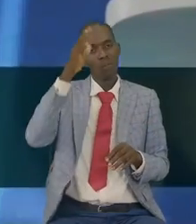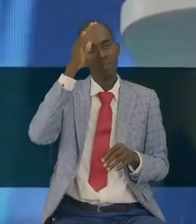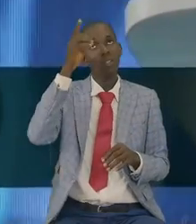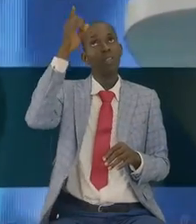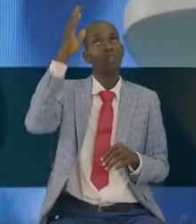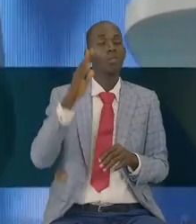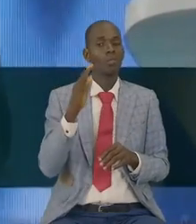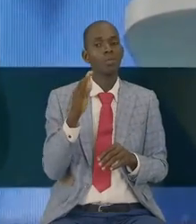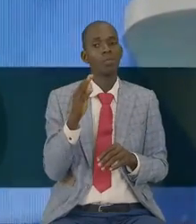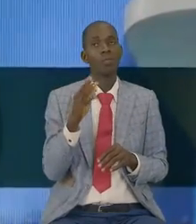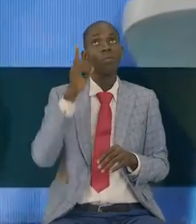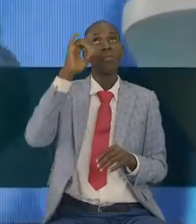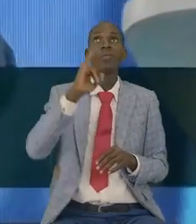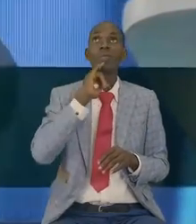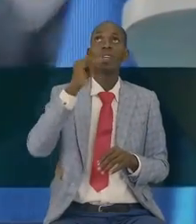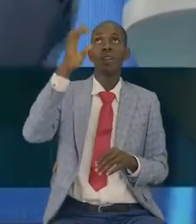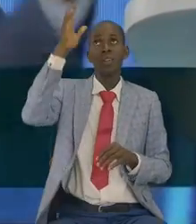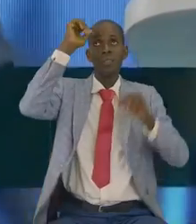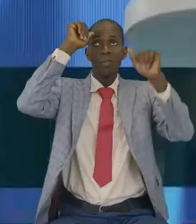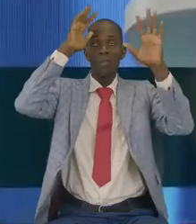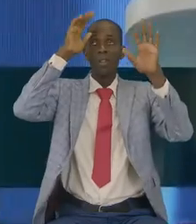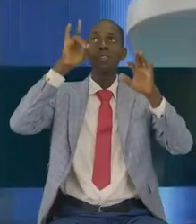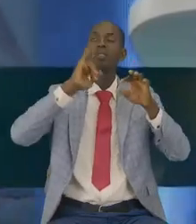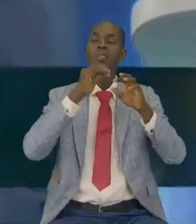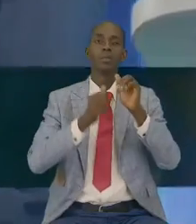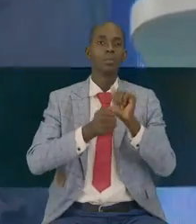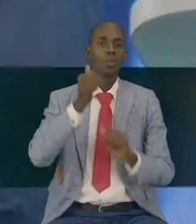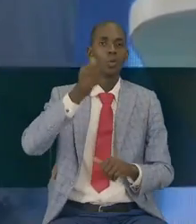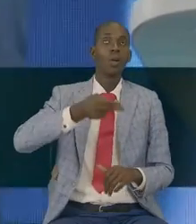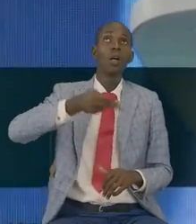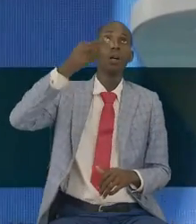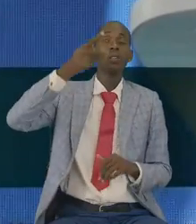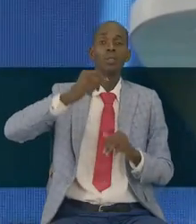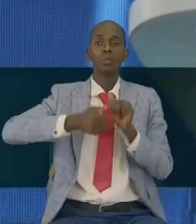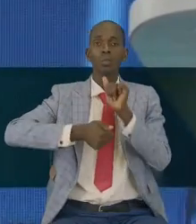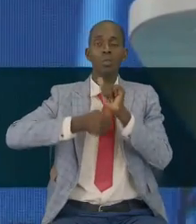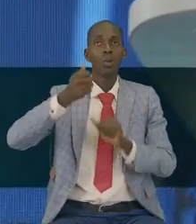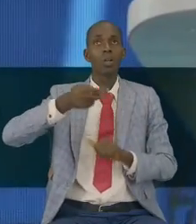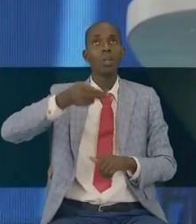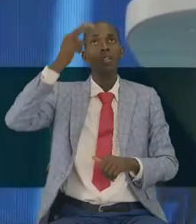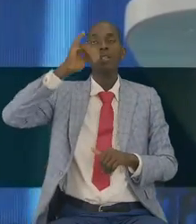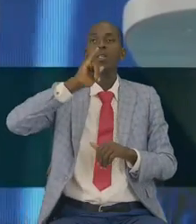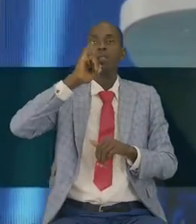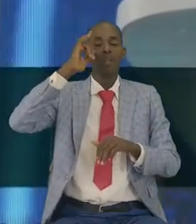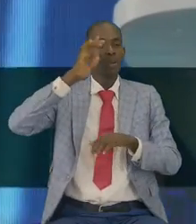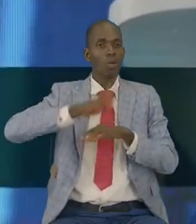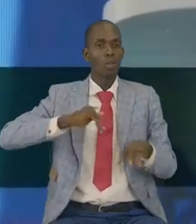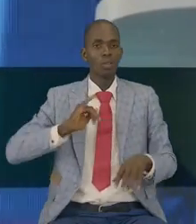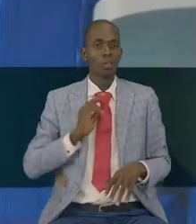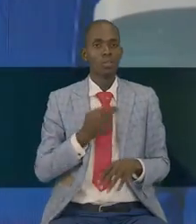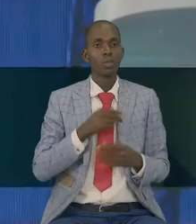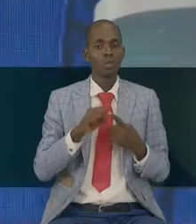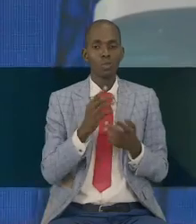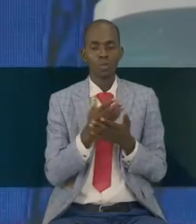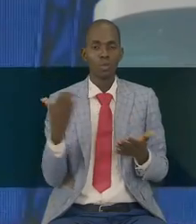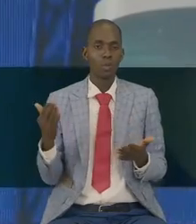Father. And his highest is the most high. And the most high is calling us to something